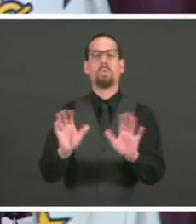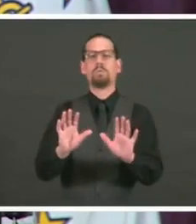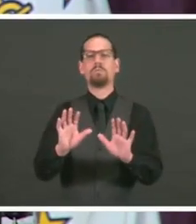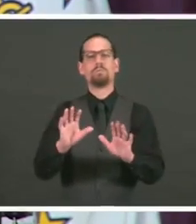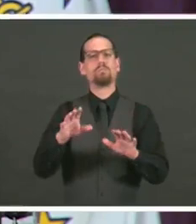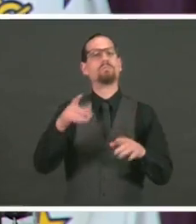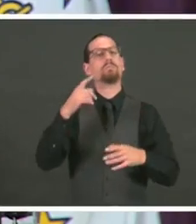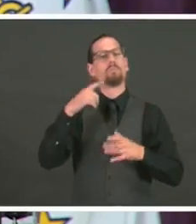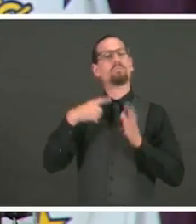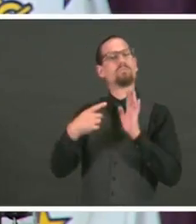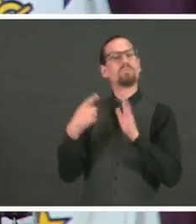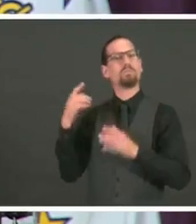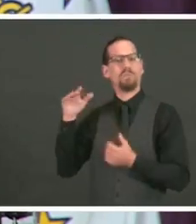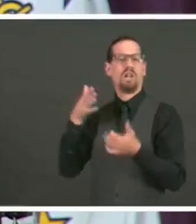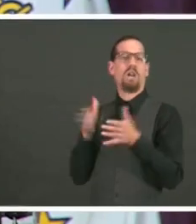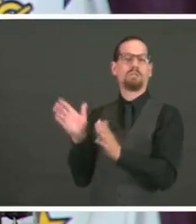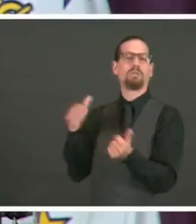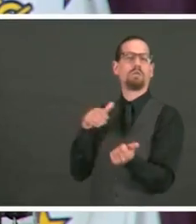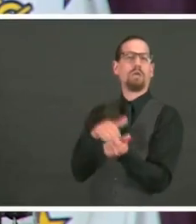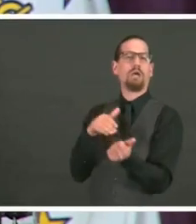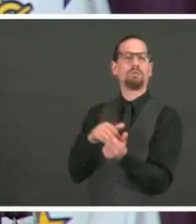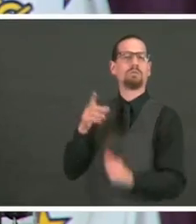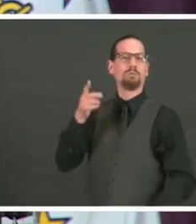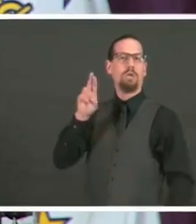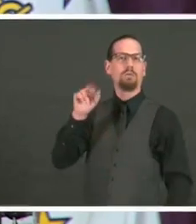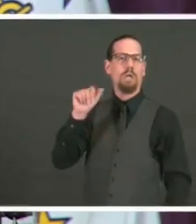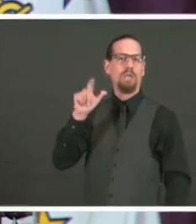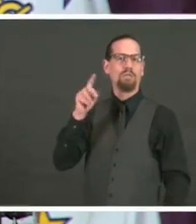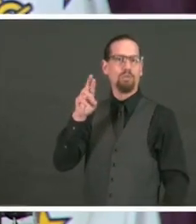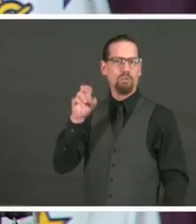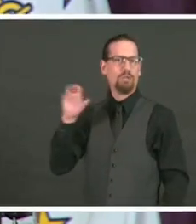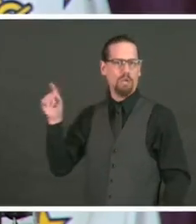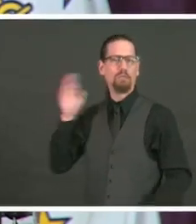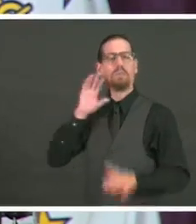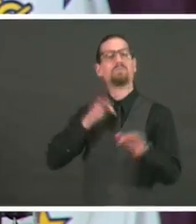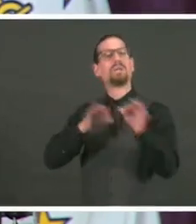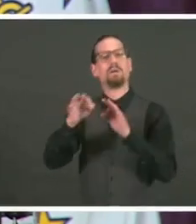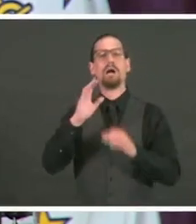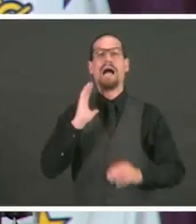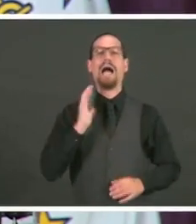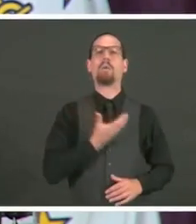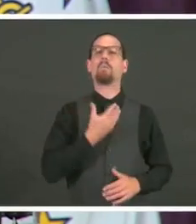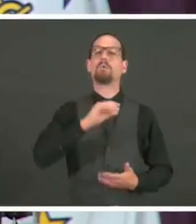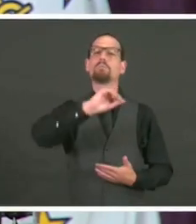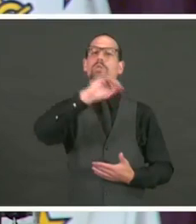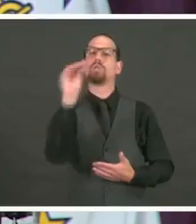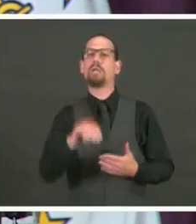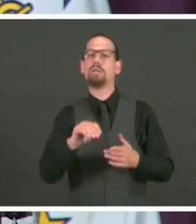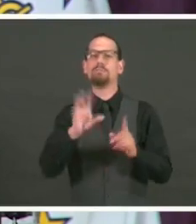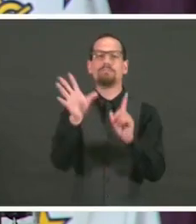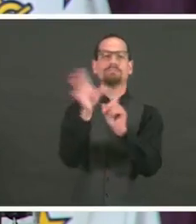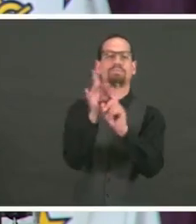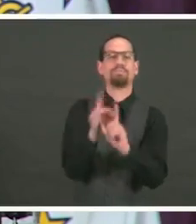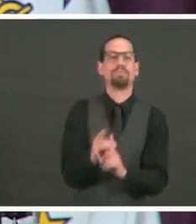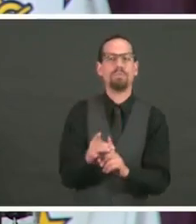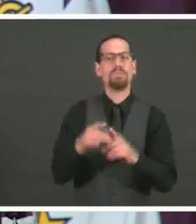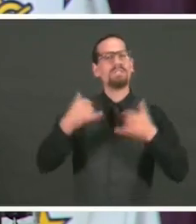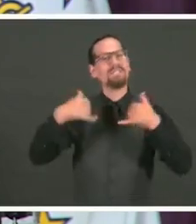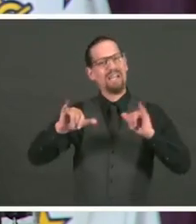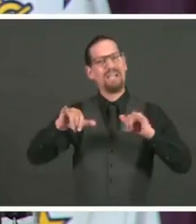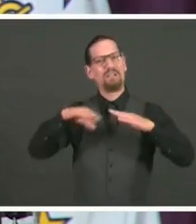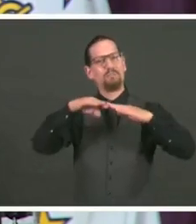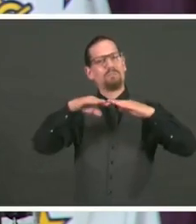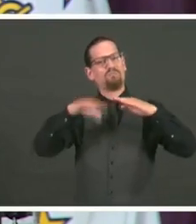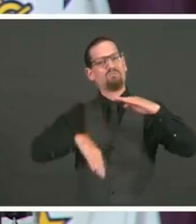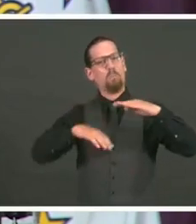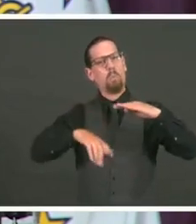here in Rhode Island is still below 3%. We've still tested more people per capita than anywhere in the country.